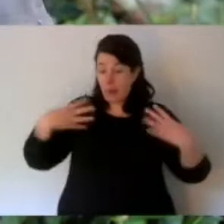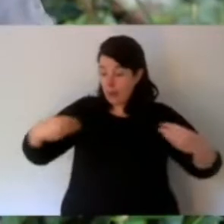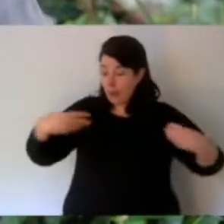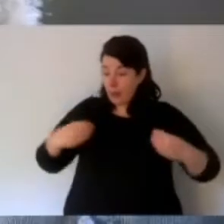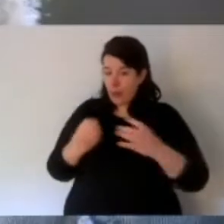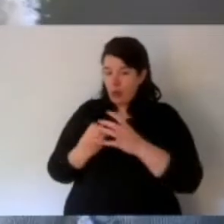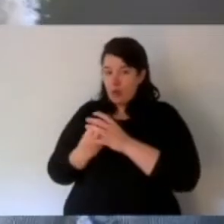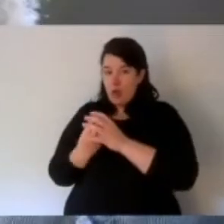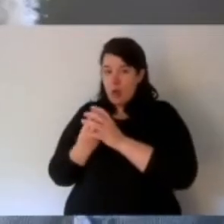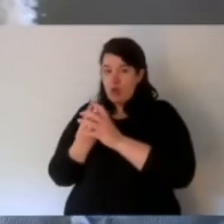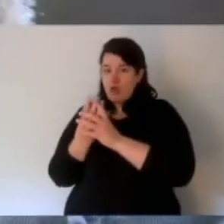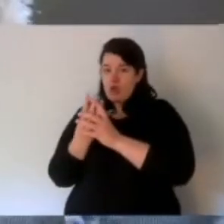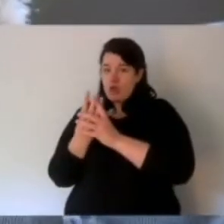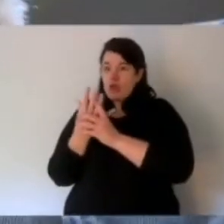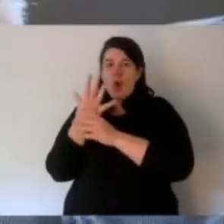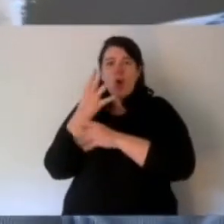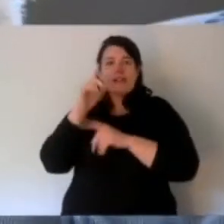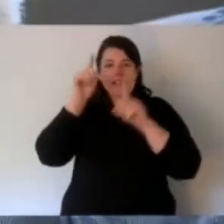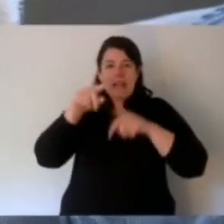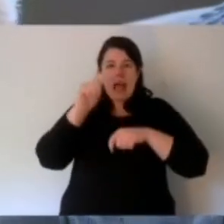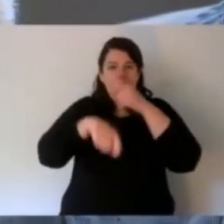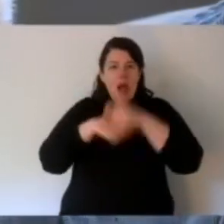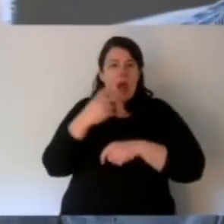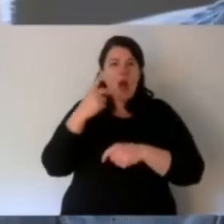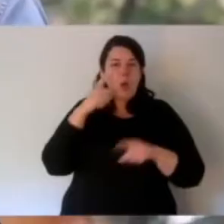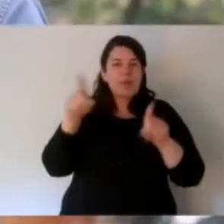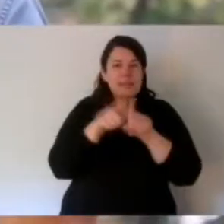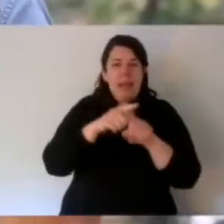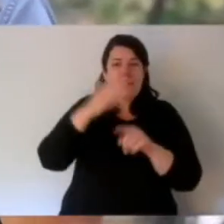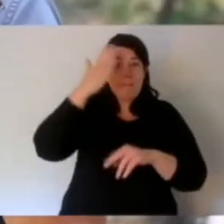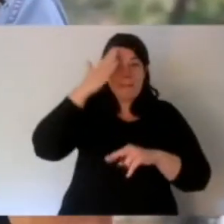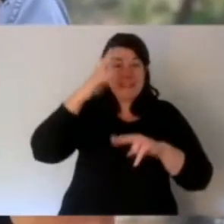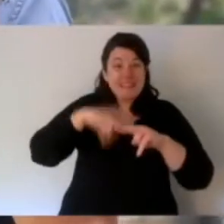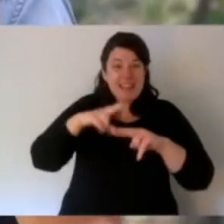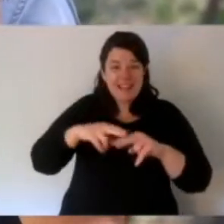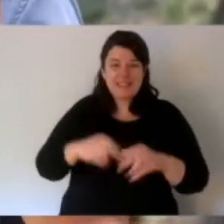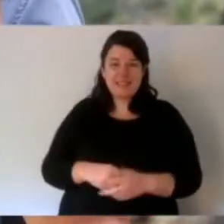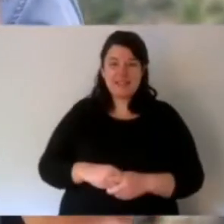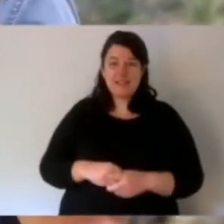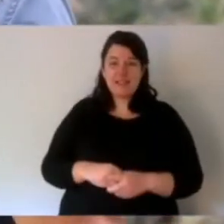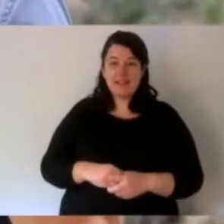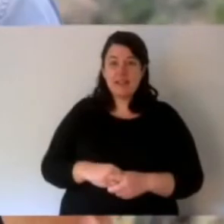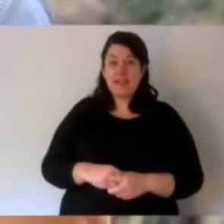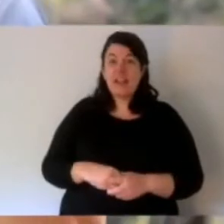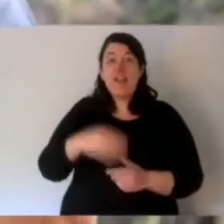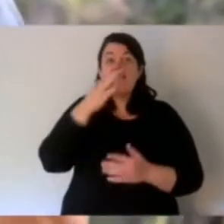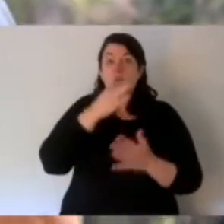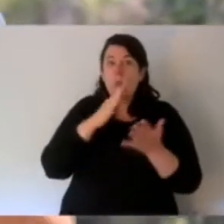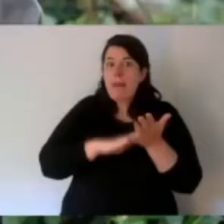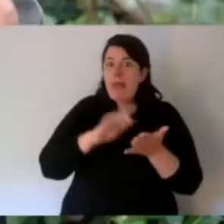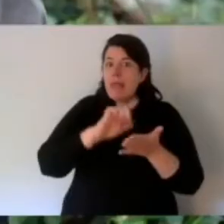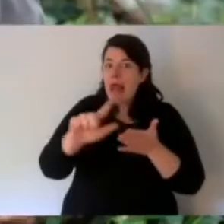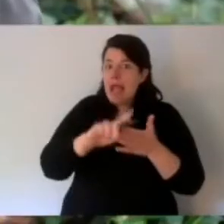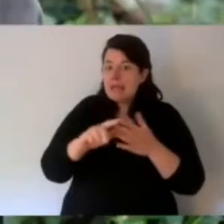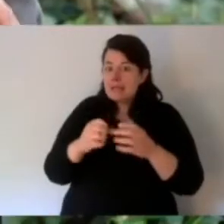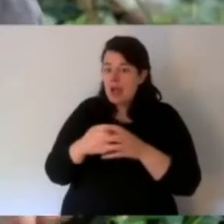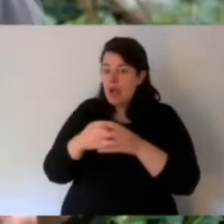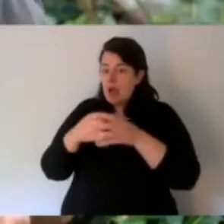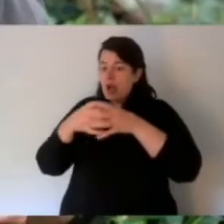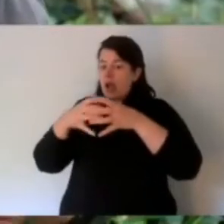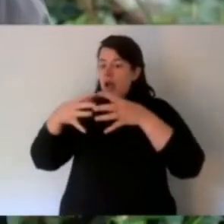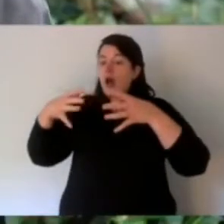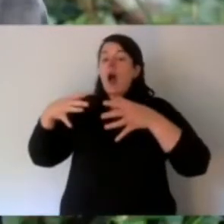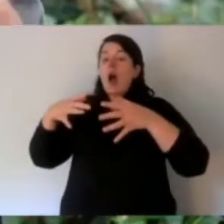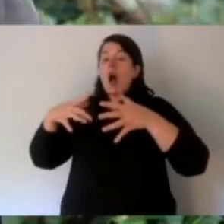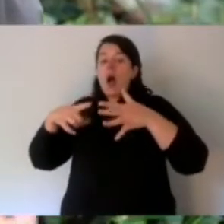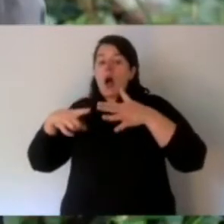months, the chicks grow up, and they begin to look like little versions of mum and dad. Now, after a few months, they fledge, and